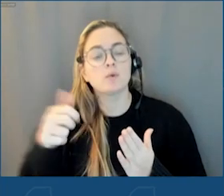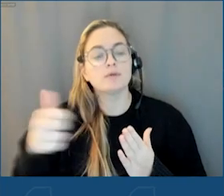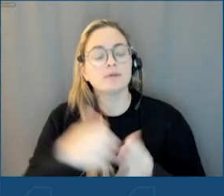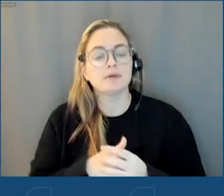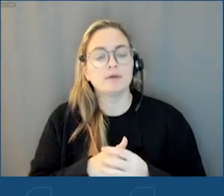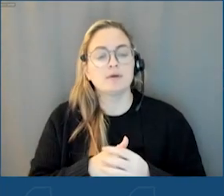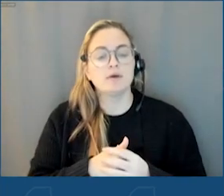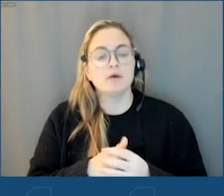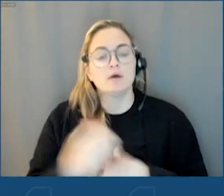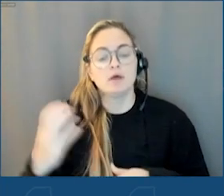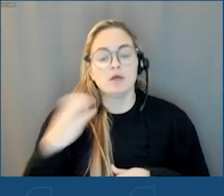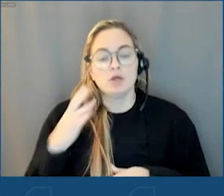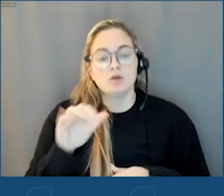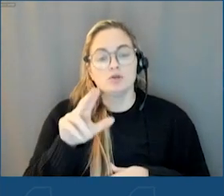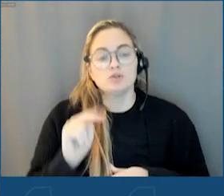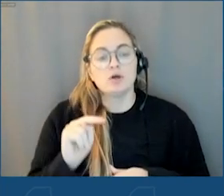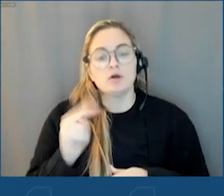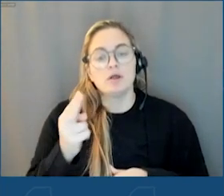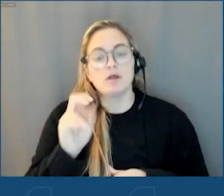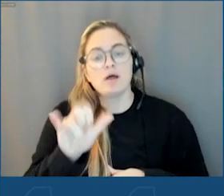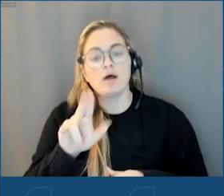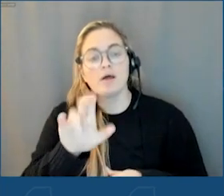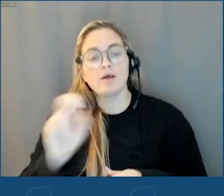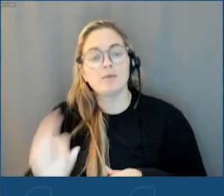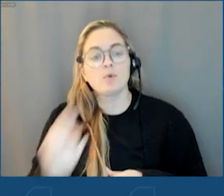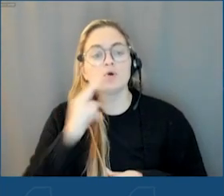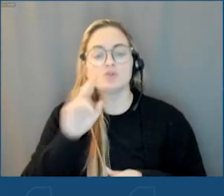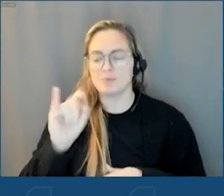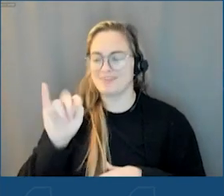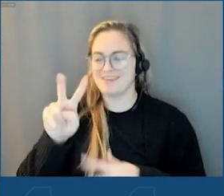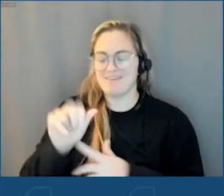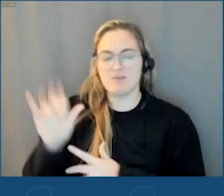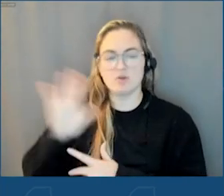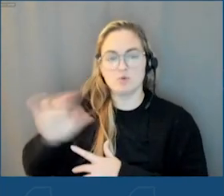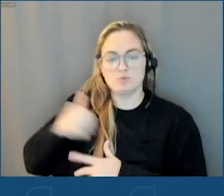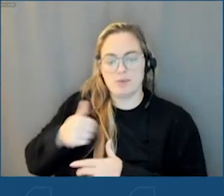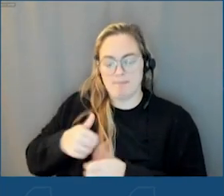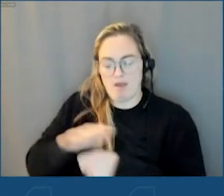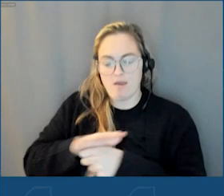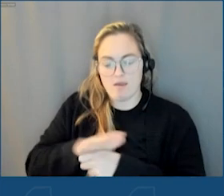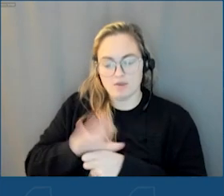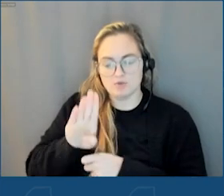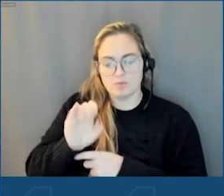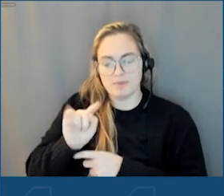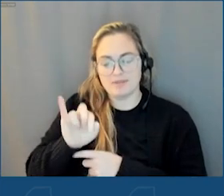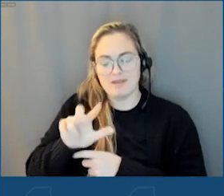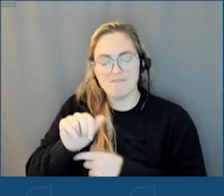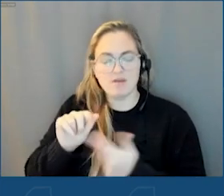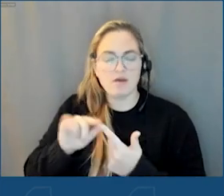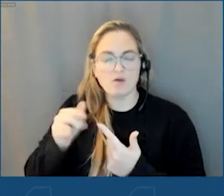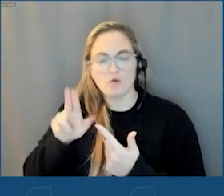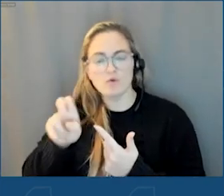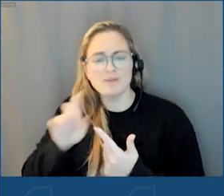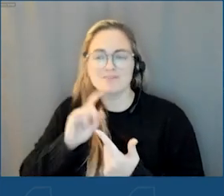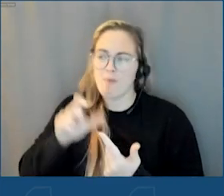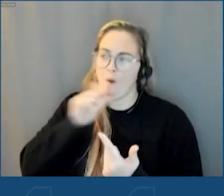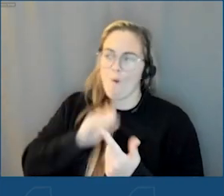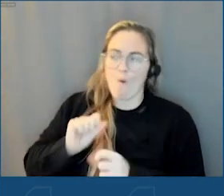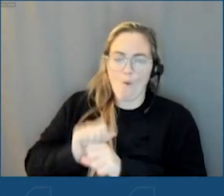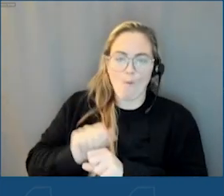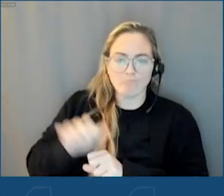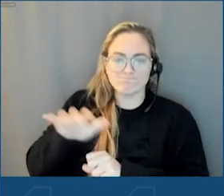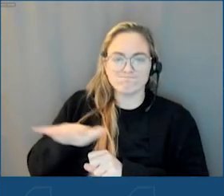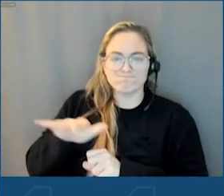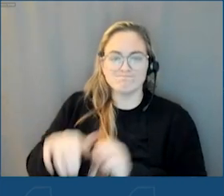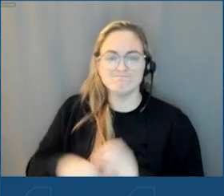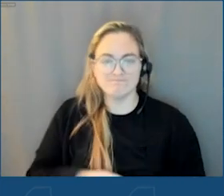Chief Sean Highbush for his work. Batavia, I used to be in my old congressional district, so I know Batavia, Greece. This is my old turf. In fact, I represent